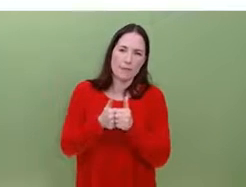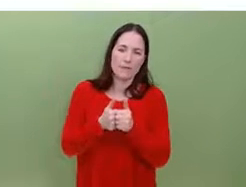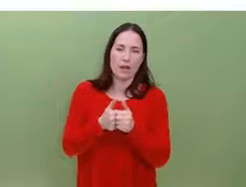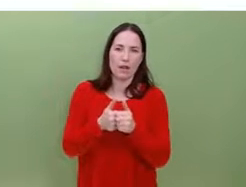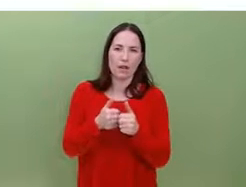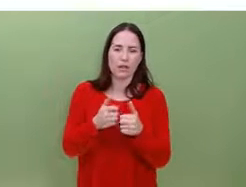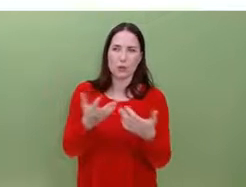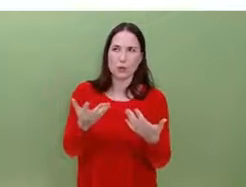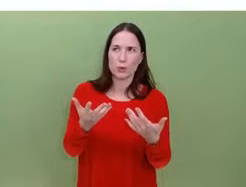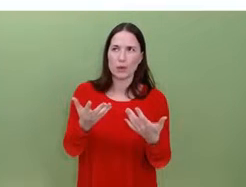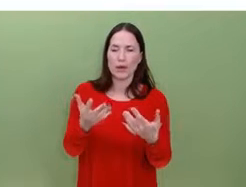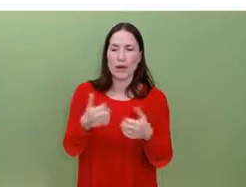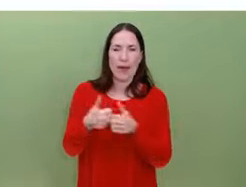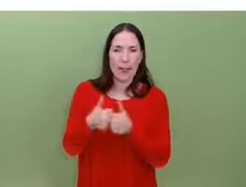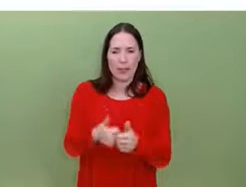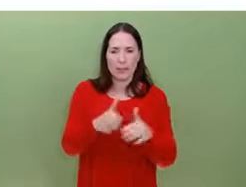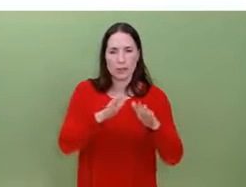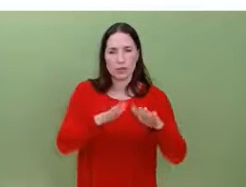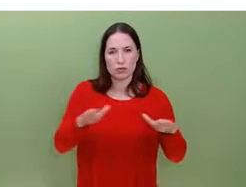kids manage the stress.